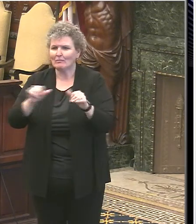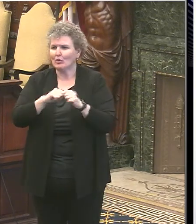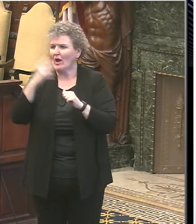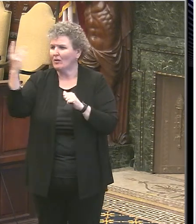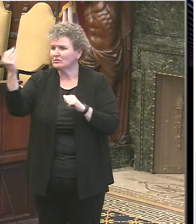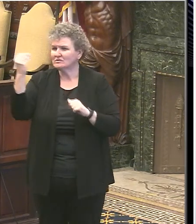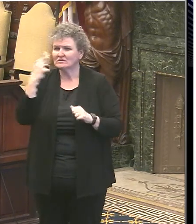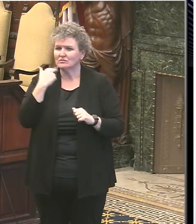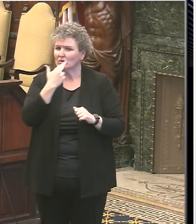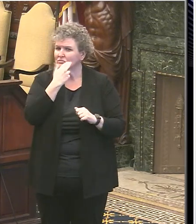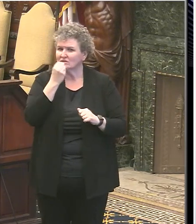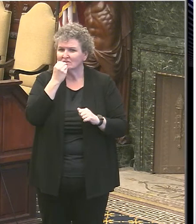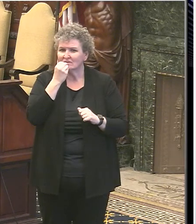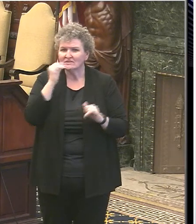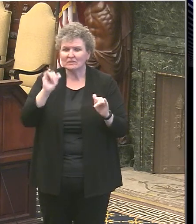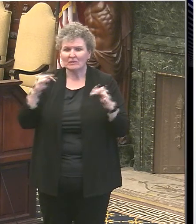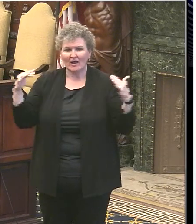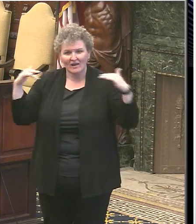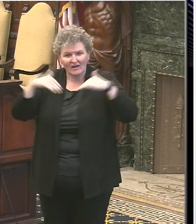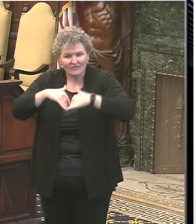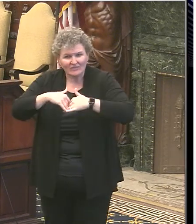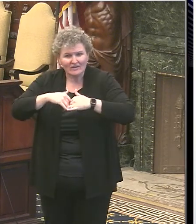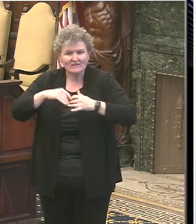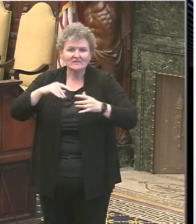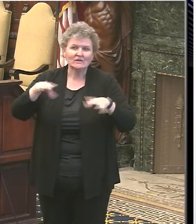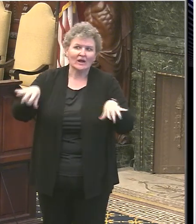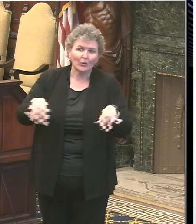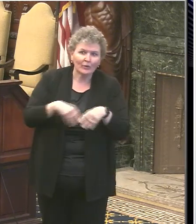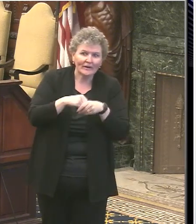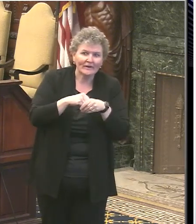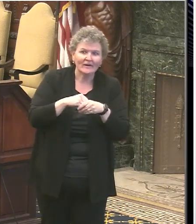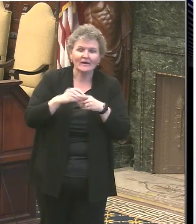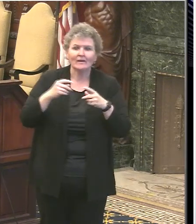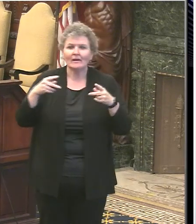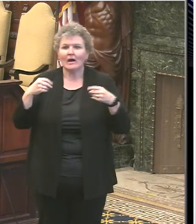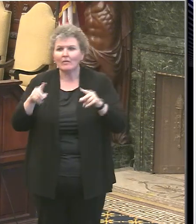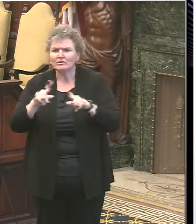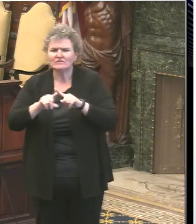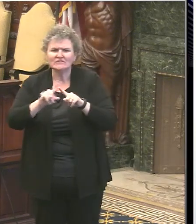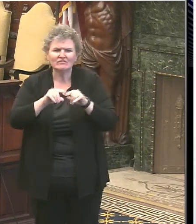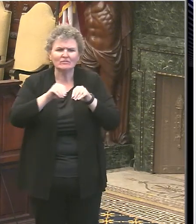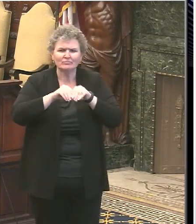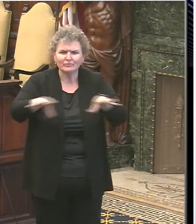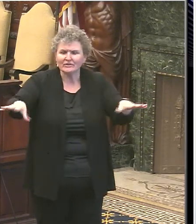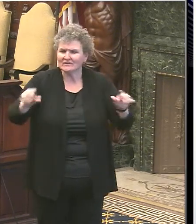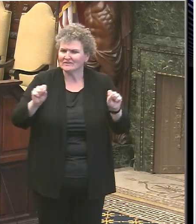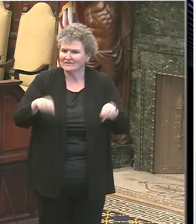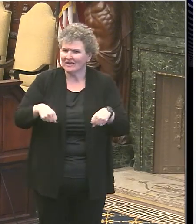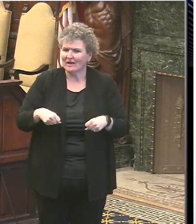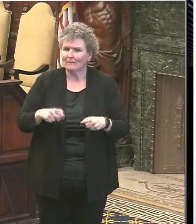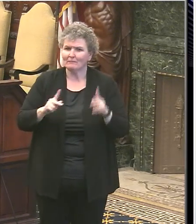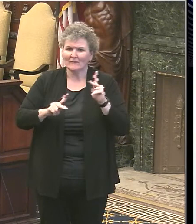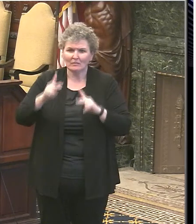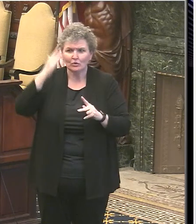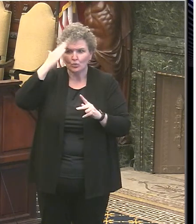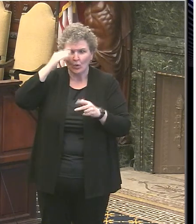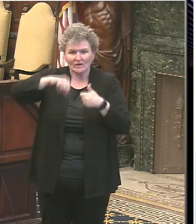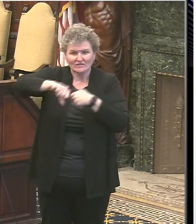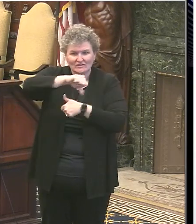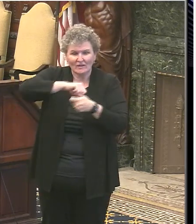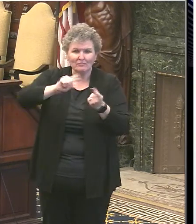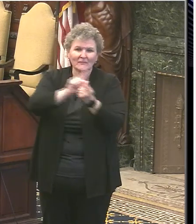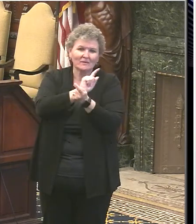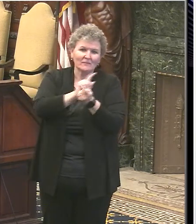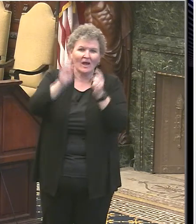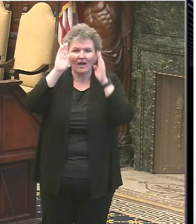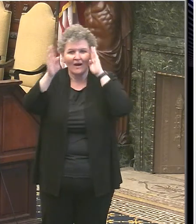outdoor gatherings and events, such as weddings, lots of opportunities for spread there. In those settings, people know each other. People mingle across